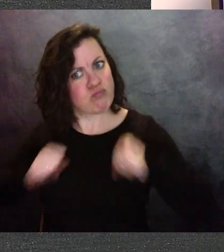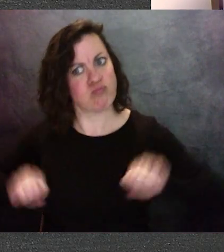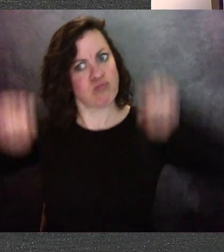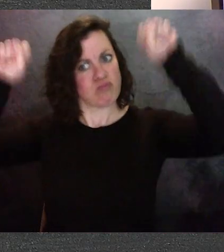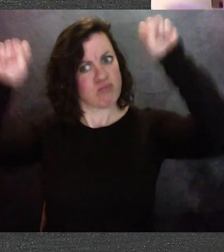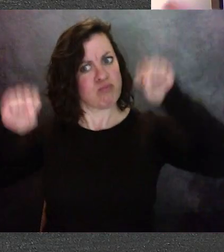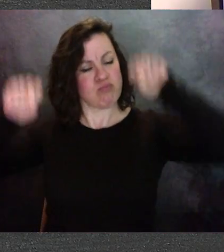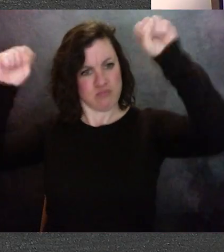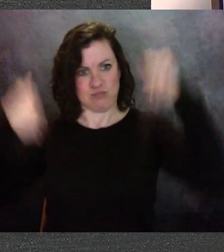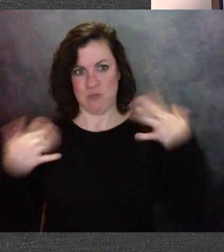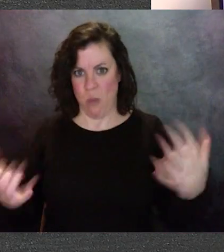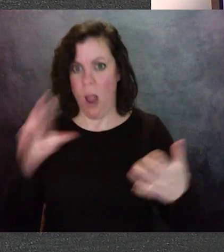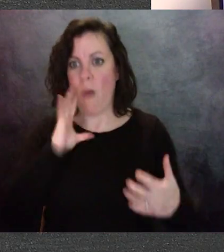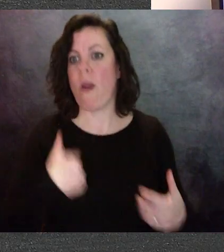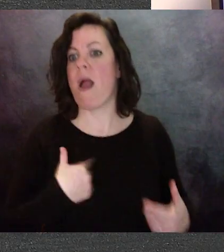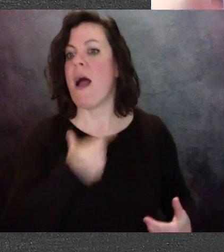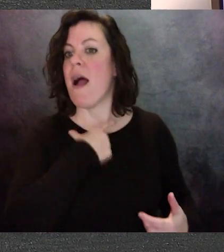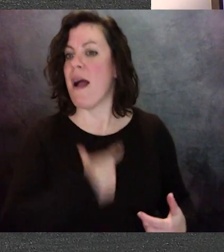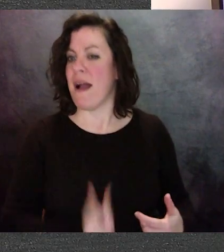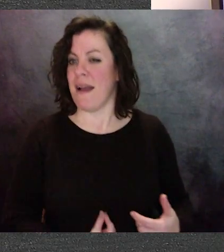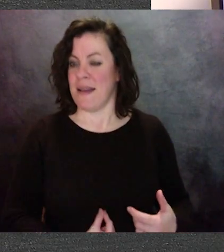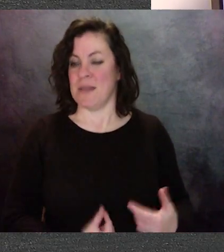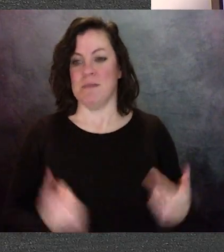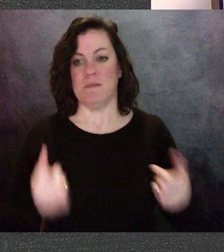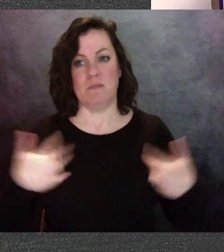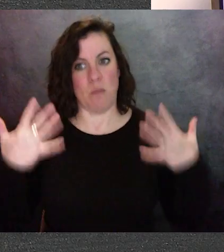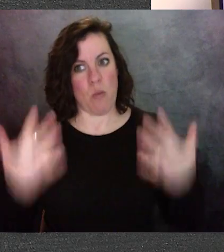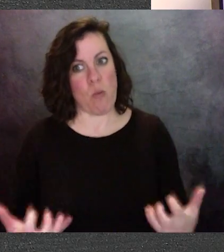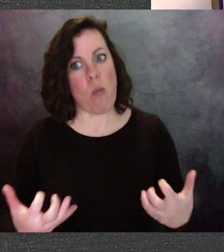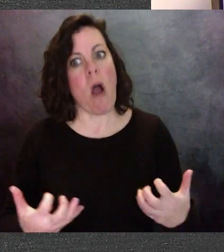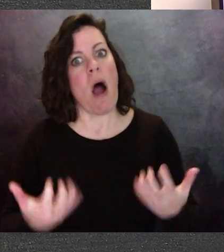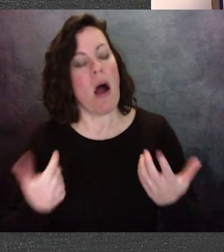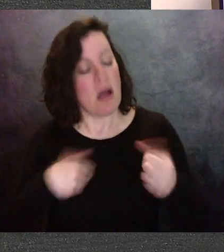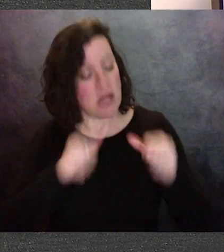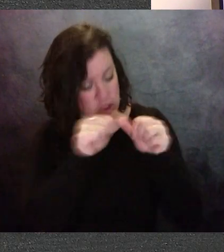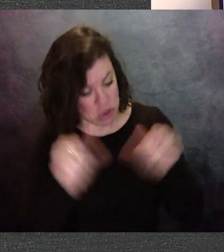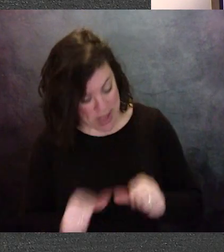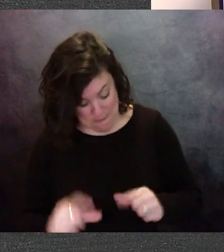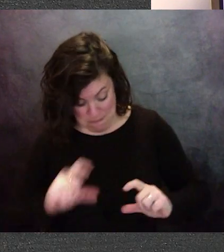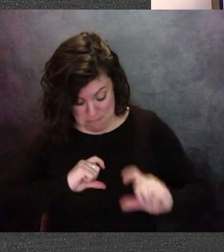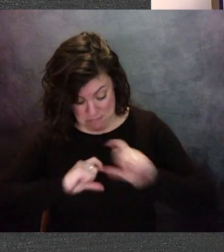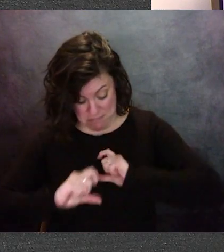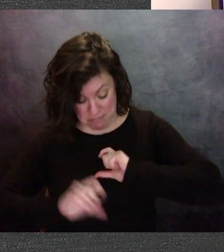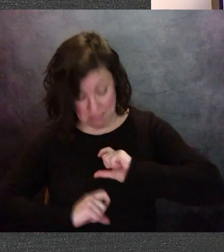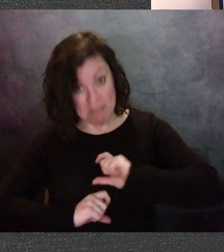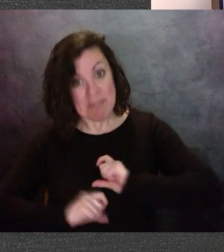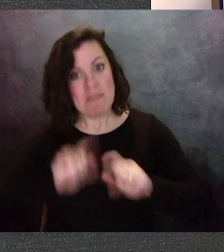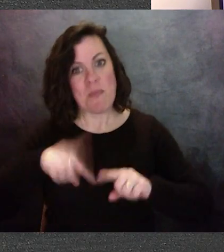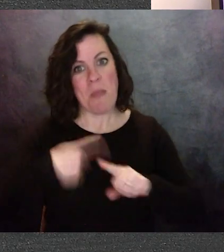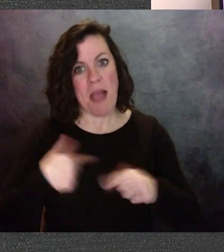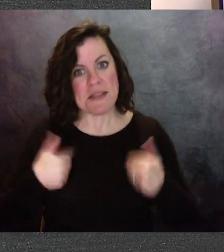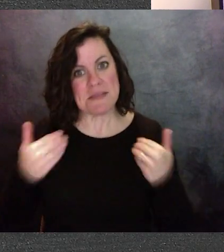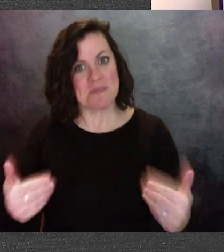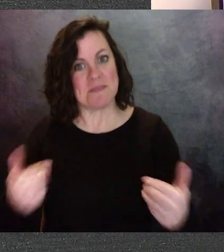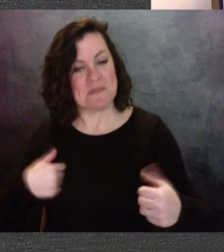going to get in shape with shapes. You can do it with me. Just go to WQLN.org Homeroom,